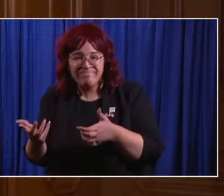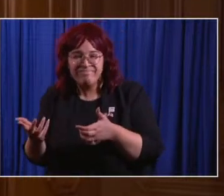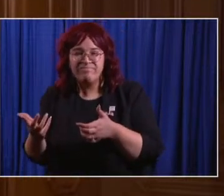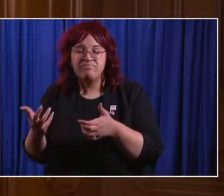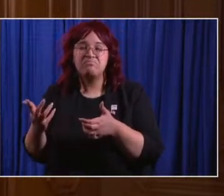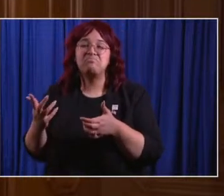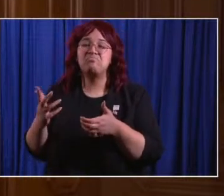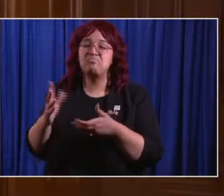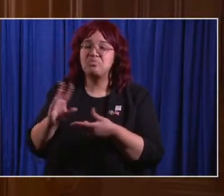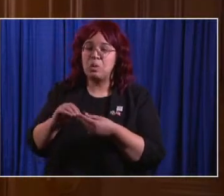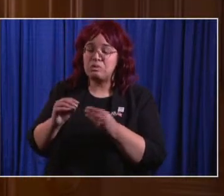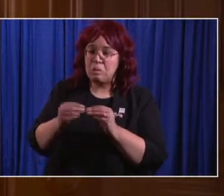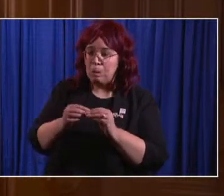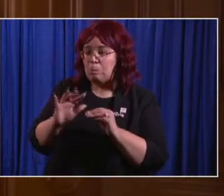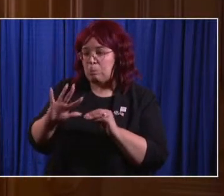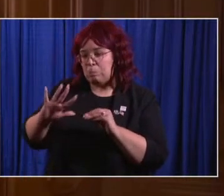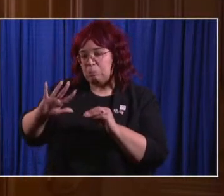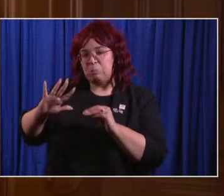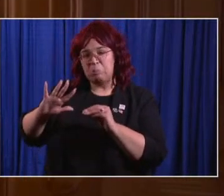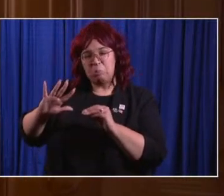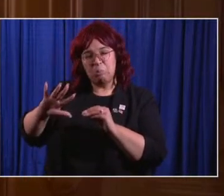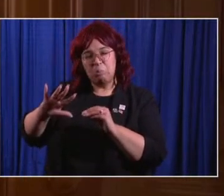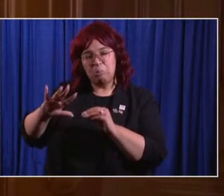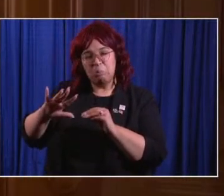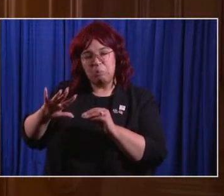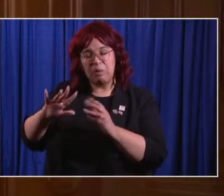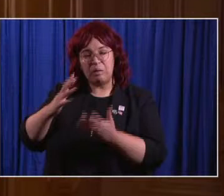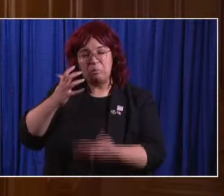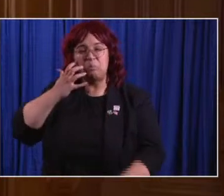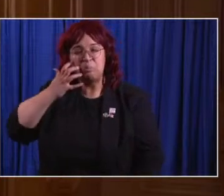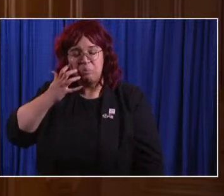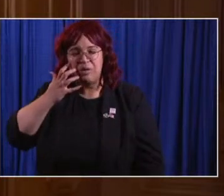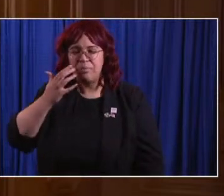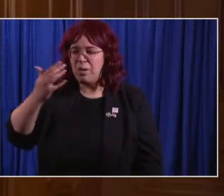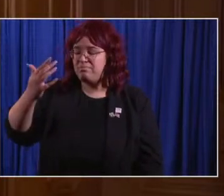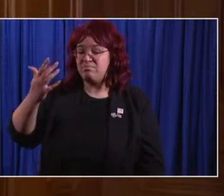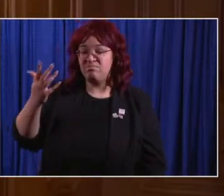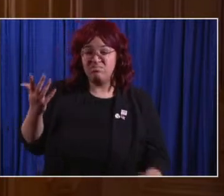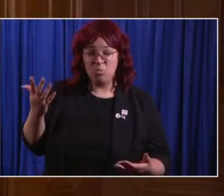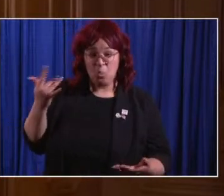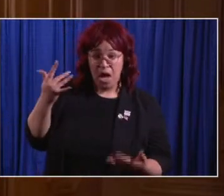higher if they had not been getting vaccinated. Let's go to the next one, Eric.